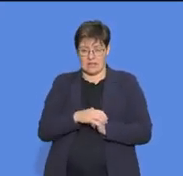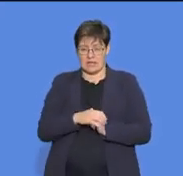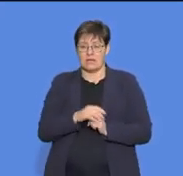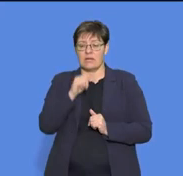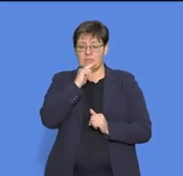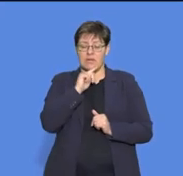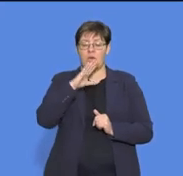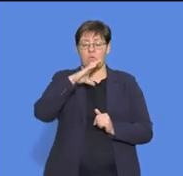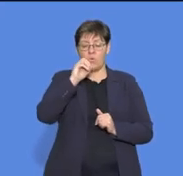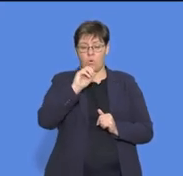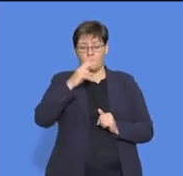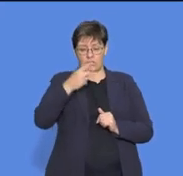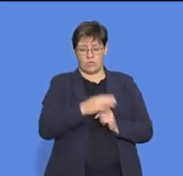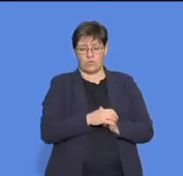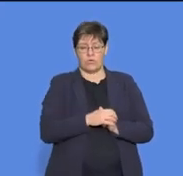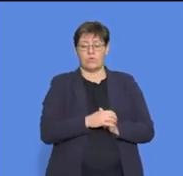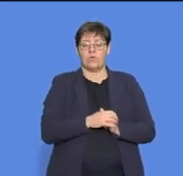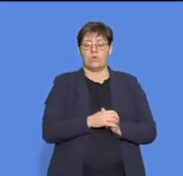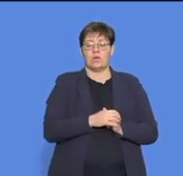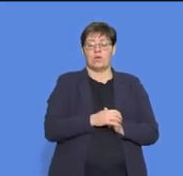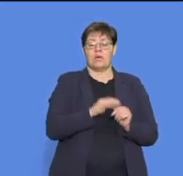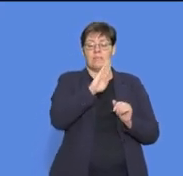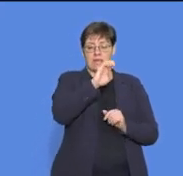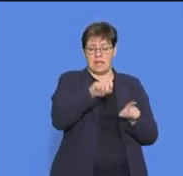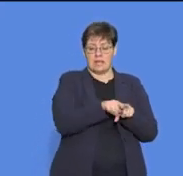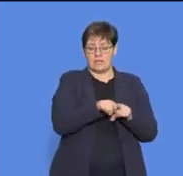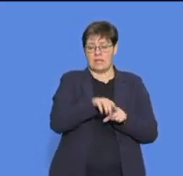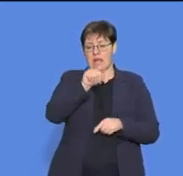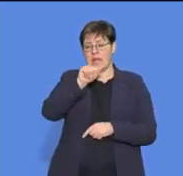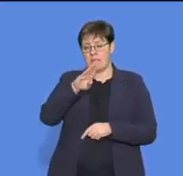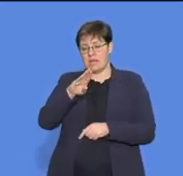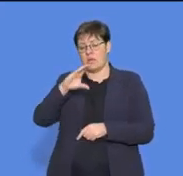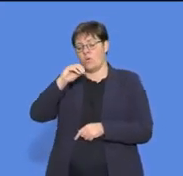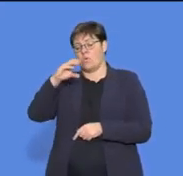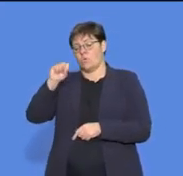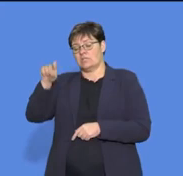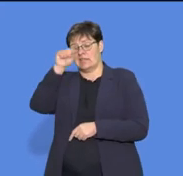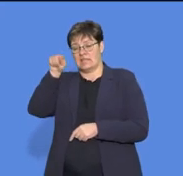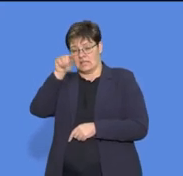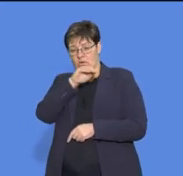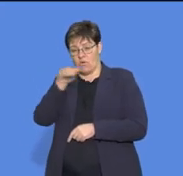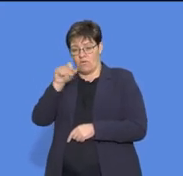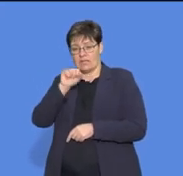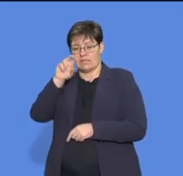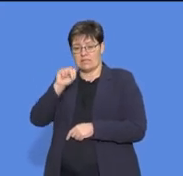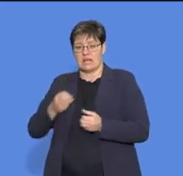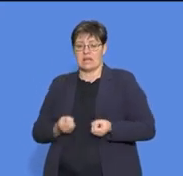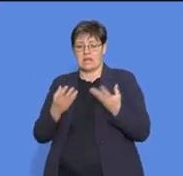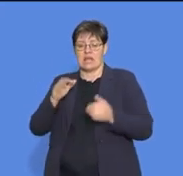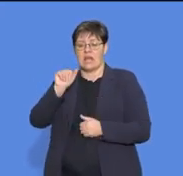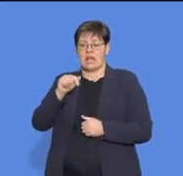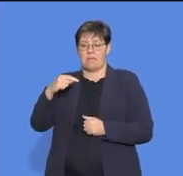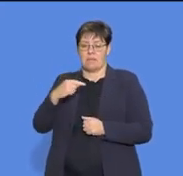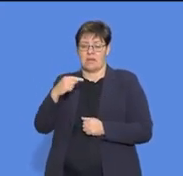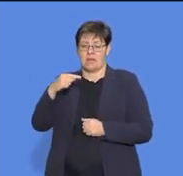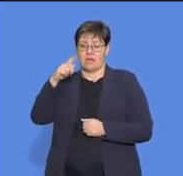90 plus theta, and the next step I'm going to change it to my co-ratio, sine of 90 plus theta becomes cos of theta. And